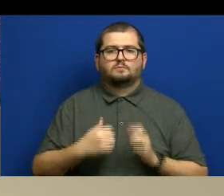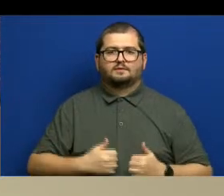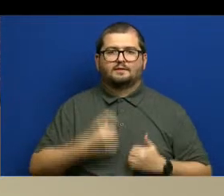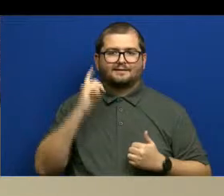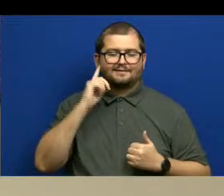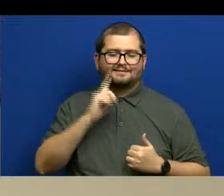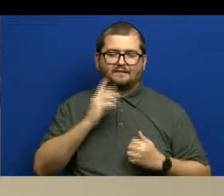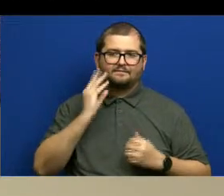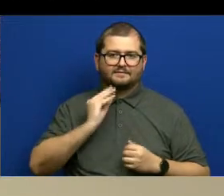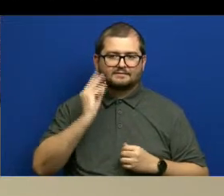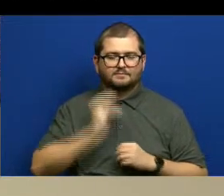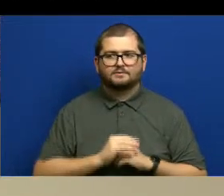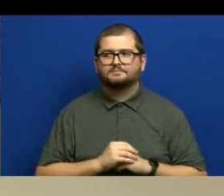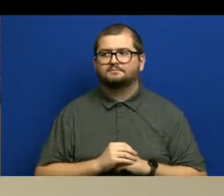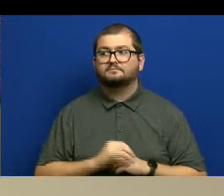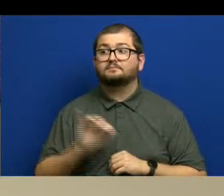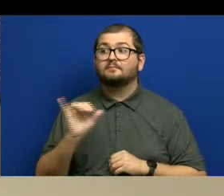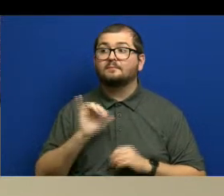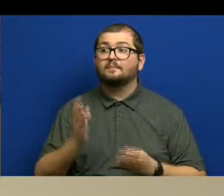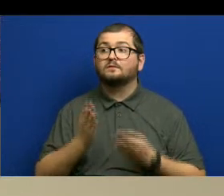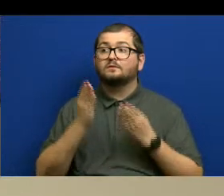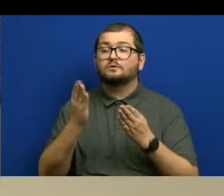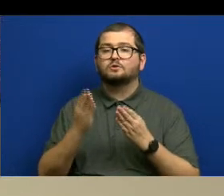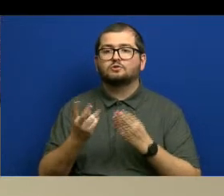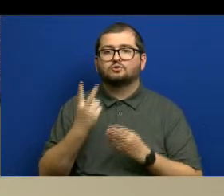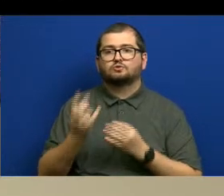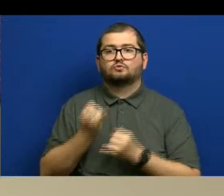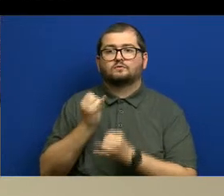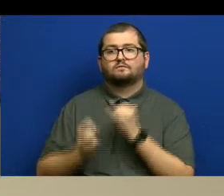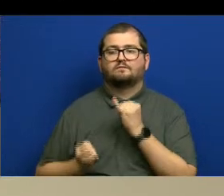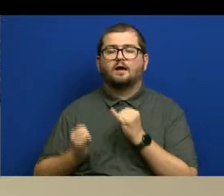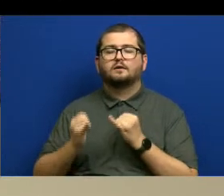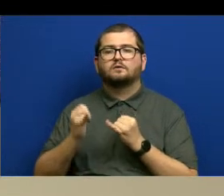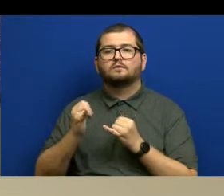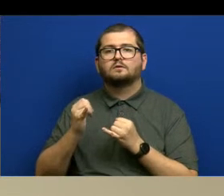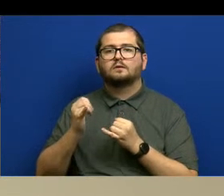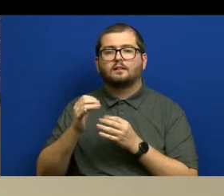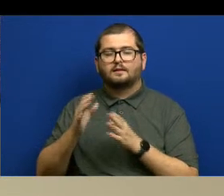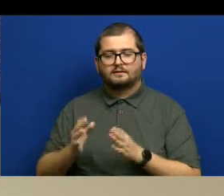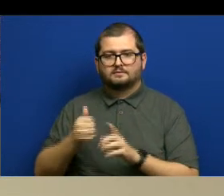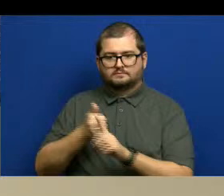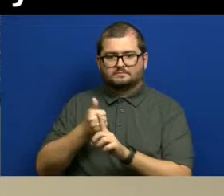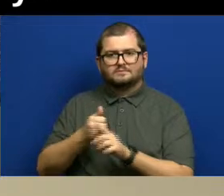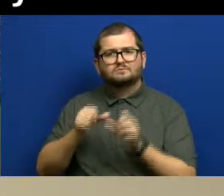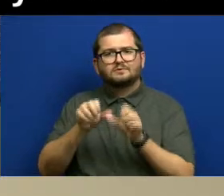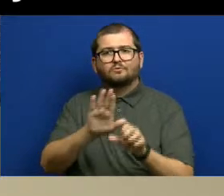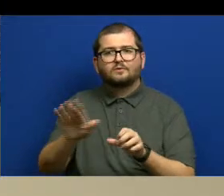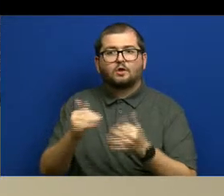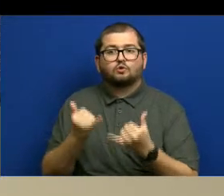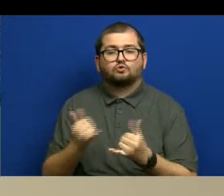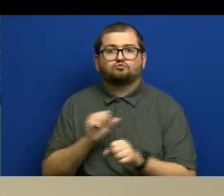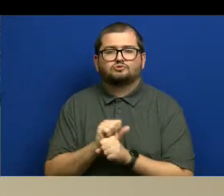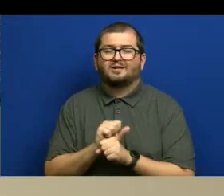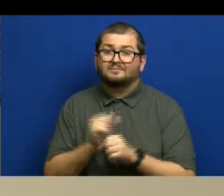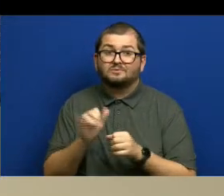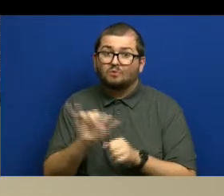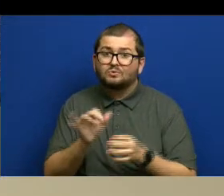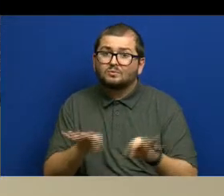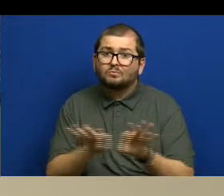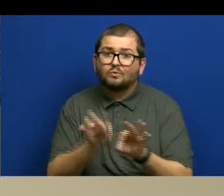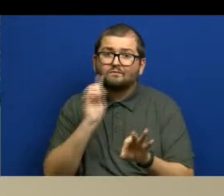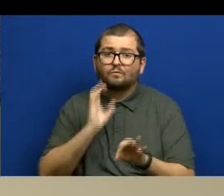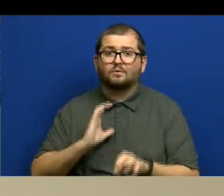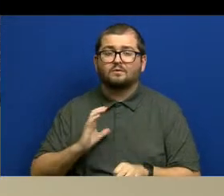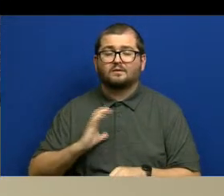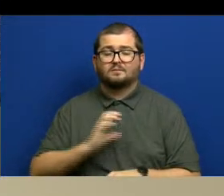serves. I also encourage the 2 finalists to continue supporting the agency in their current roles, which are already critical to ACDHH's work. Thank you